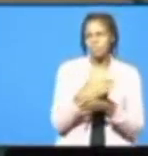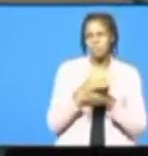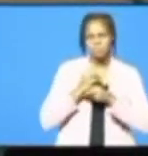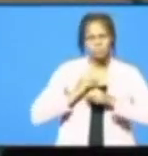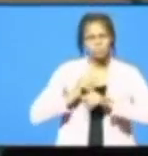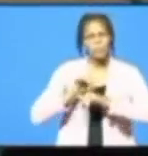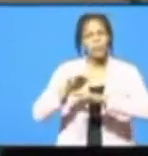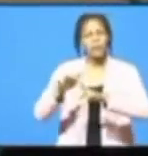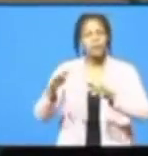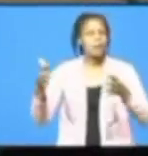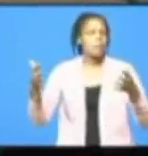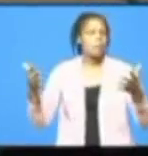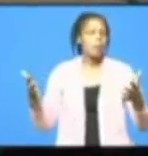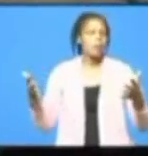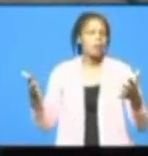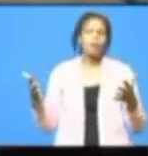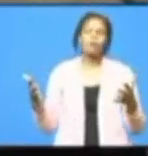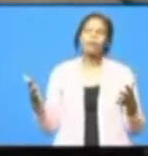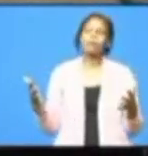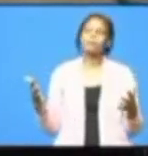spread by